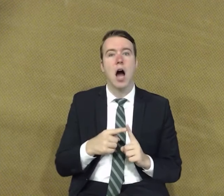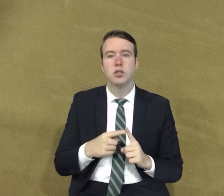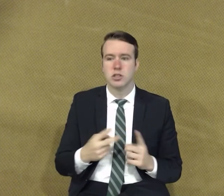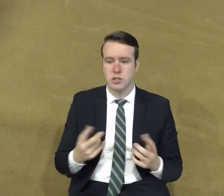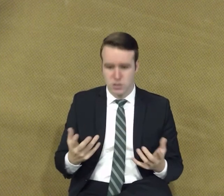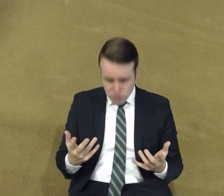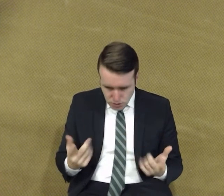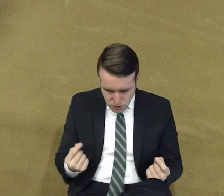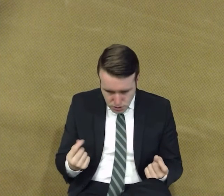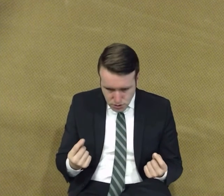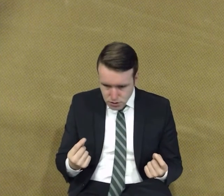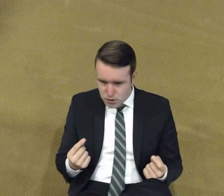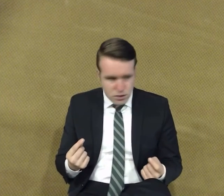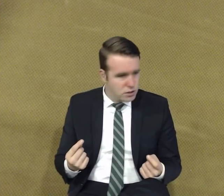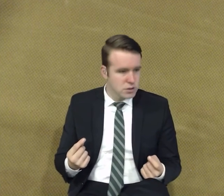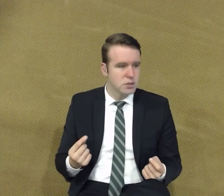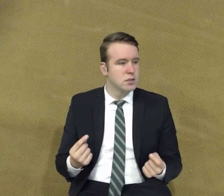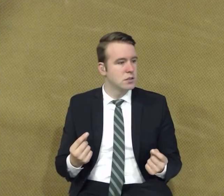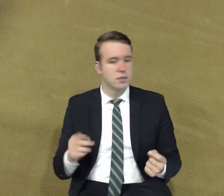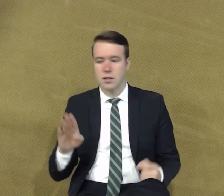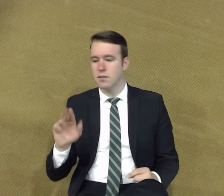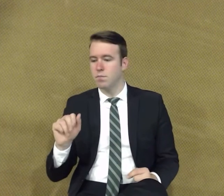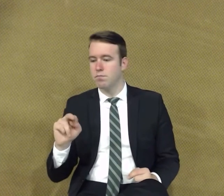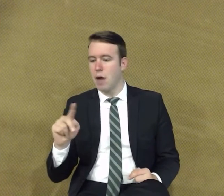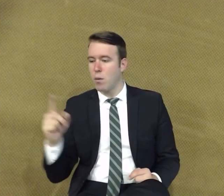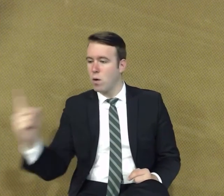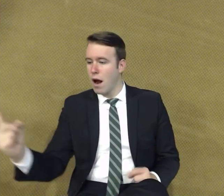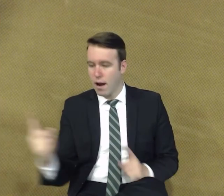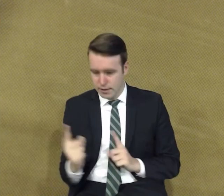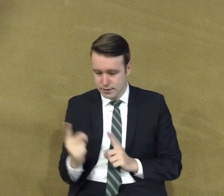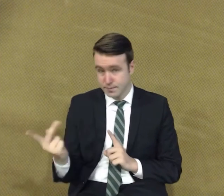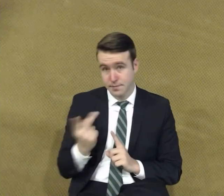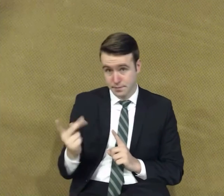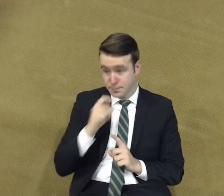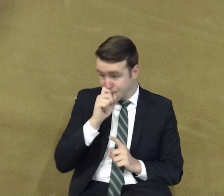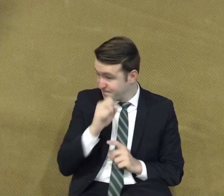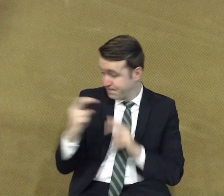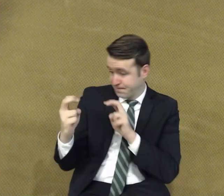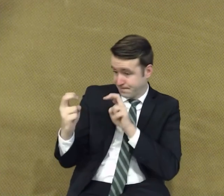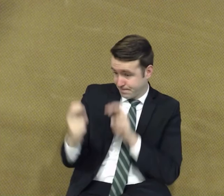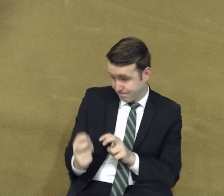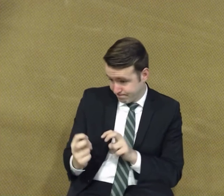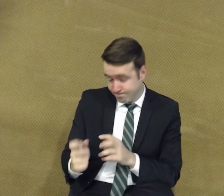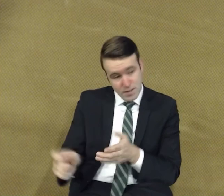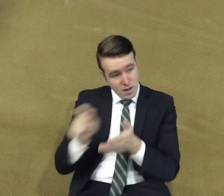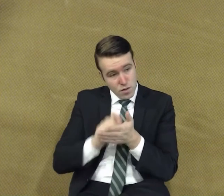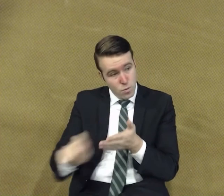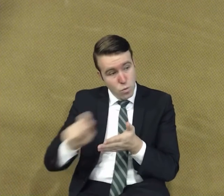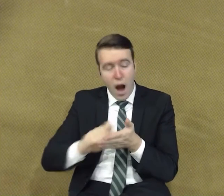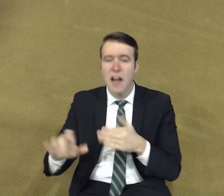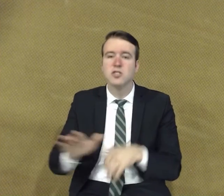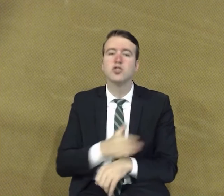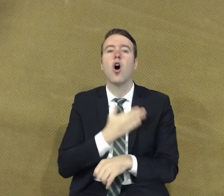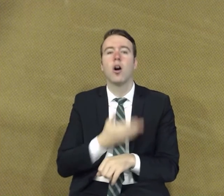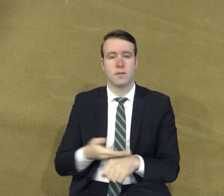stops and gets Barak, and the two of them sit down and write a